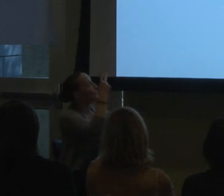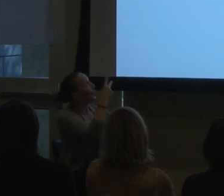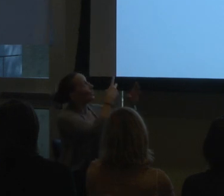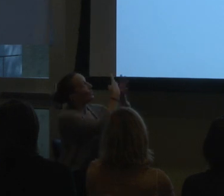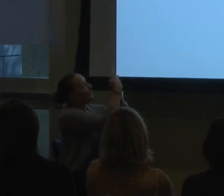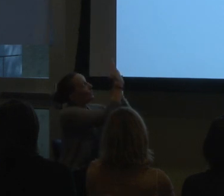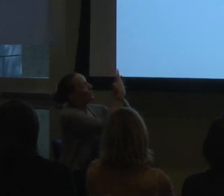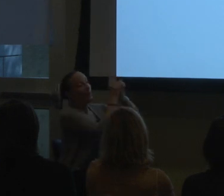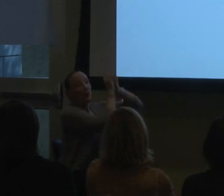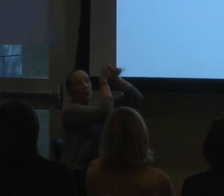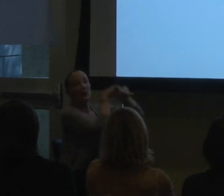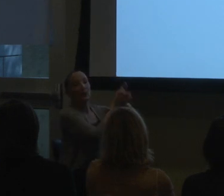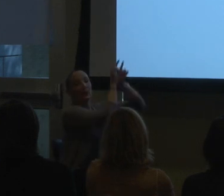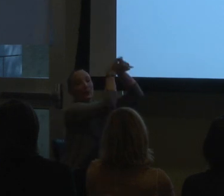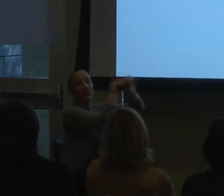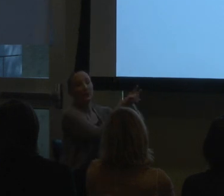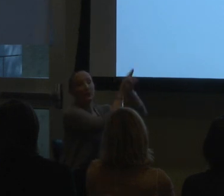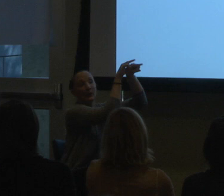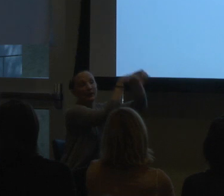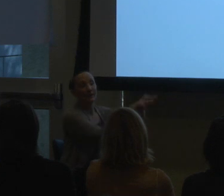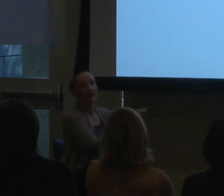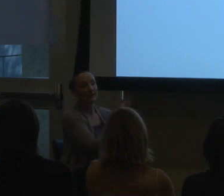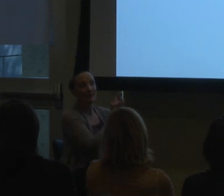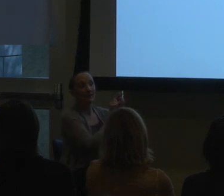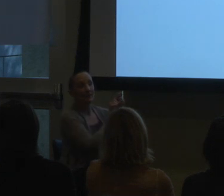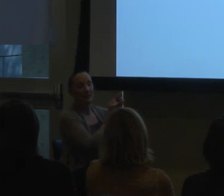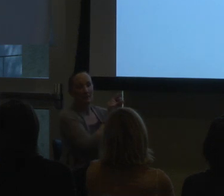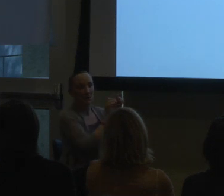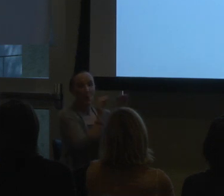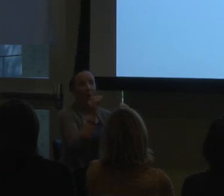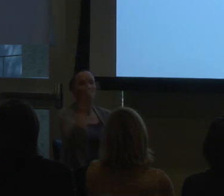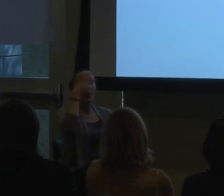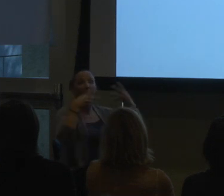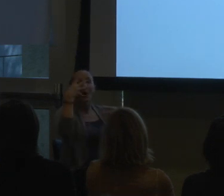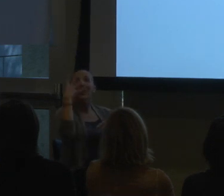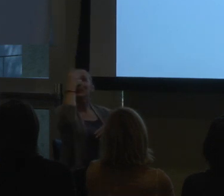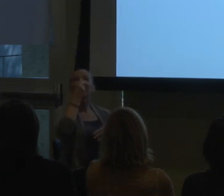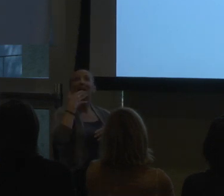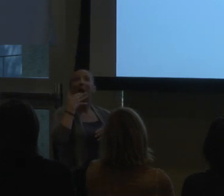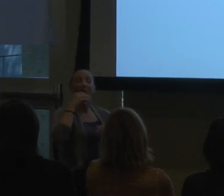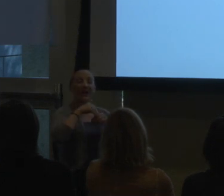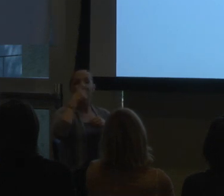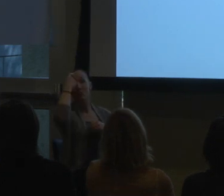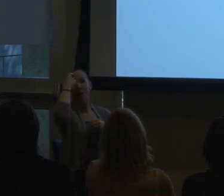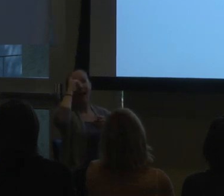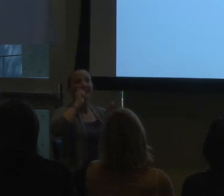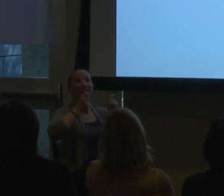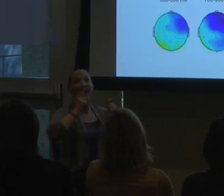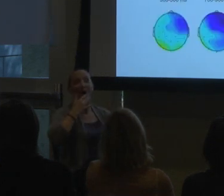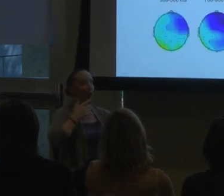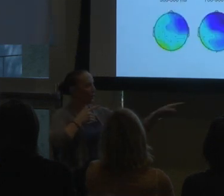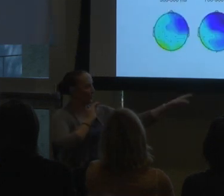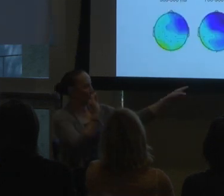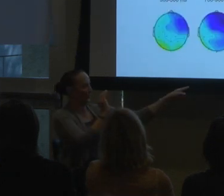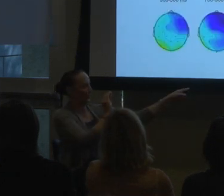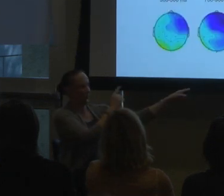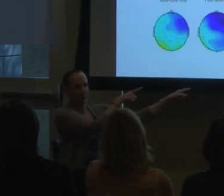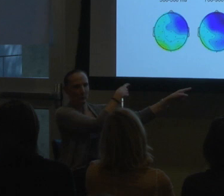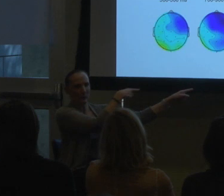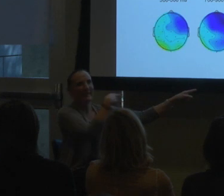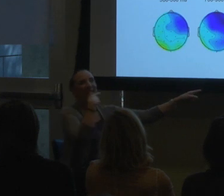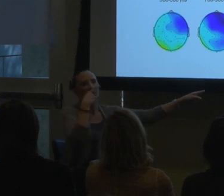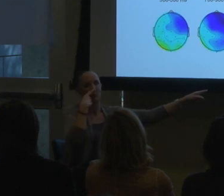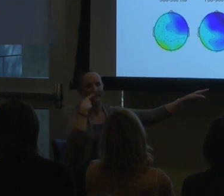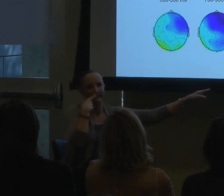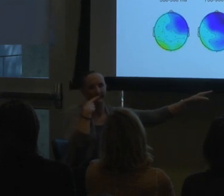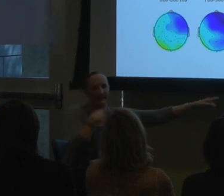other. You don't see any pretty colors in the brain maps. They are not, there's no difference between those pairs. So now